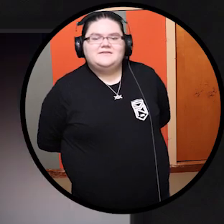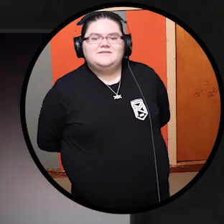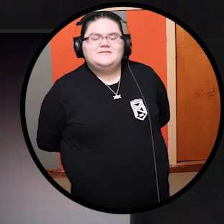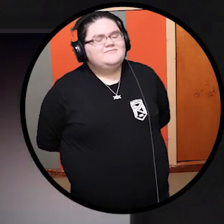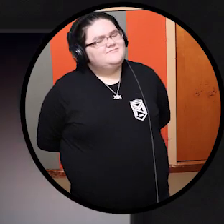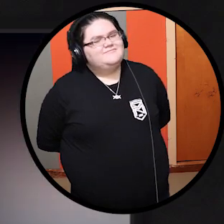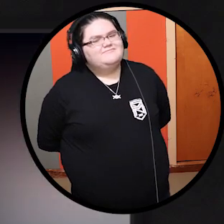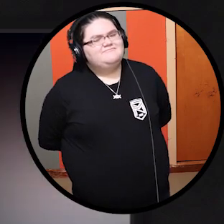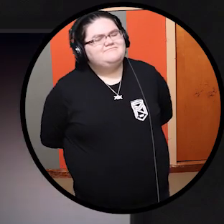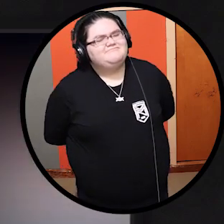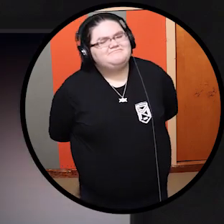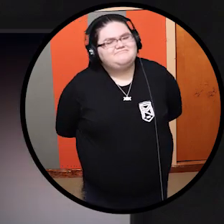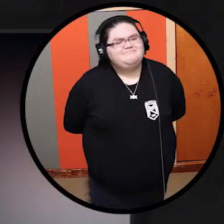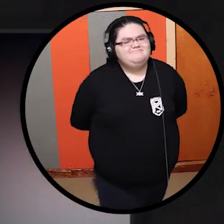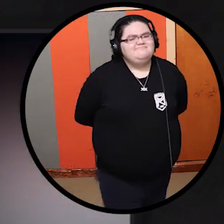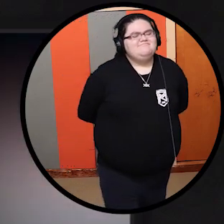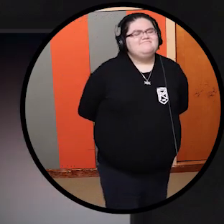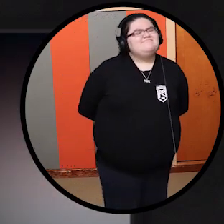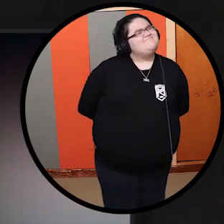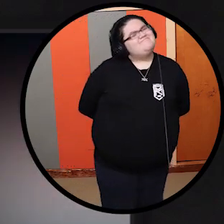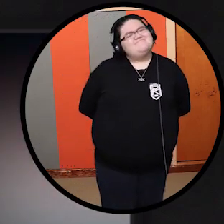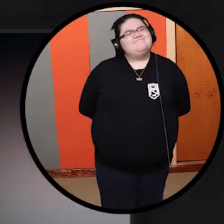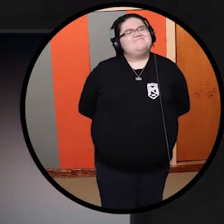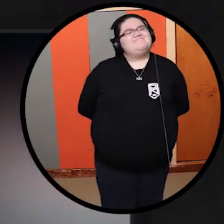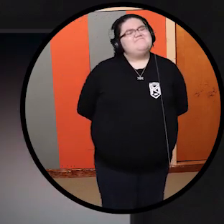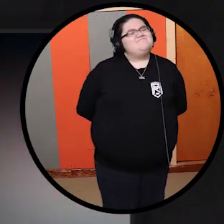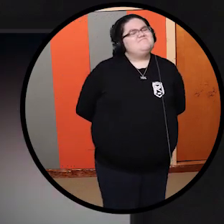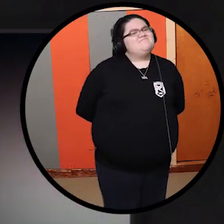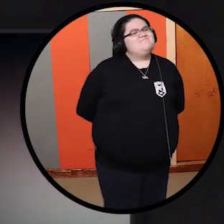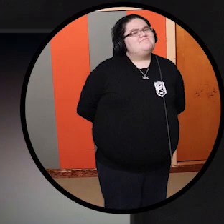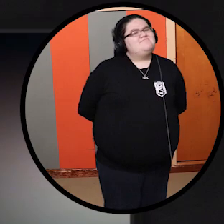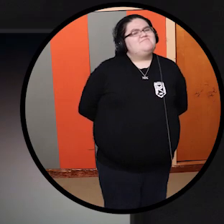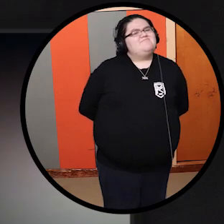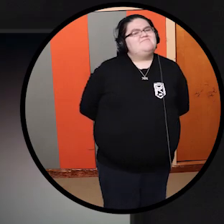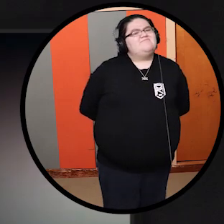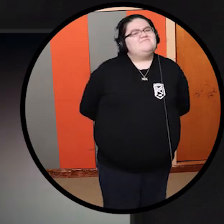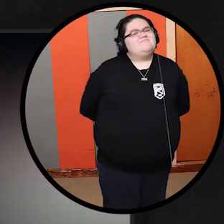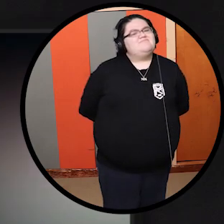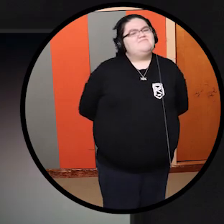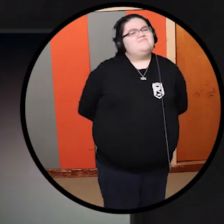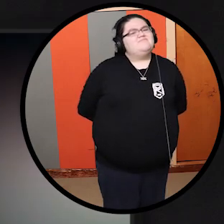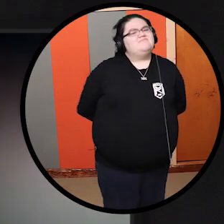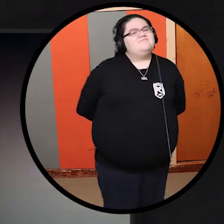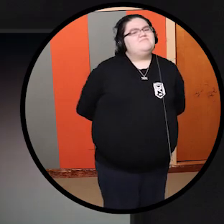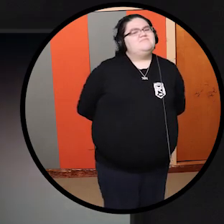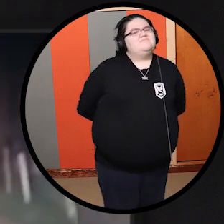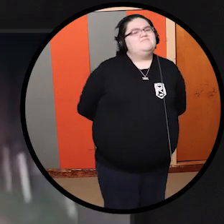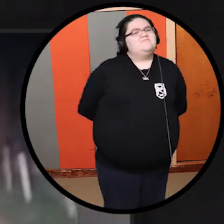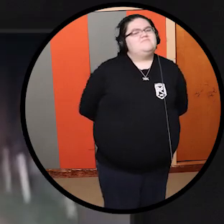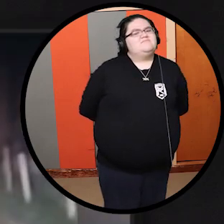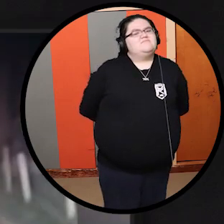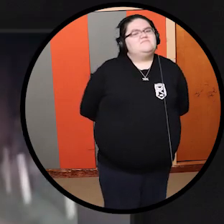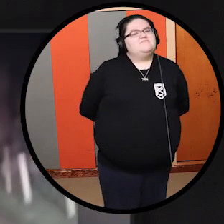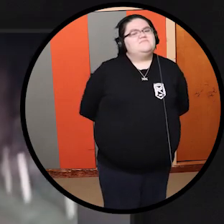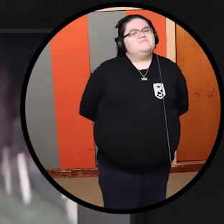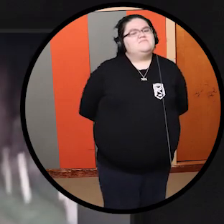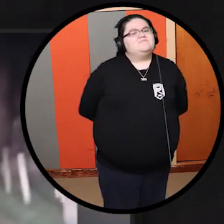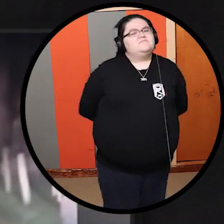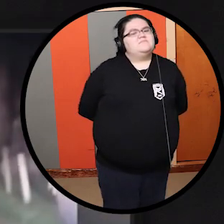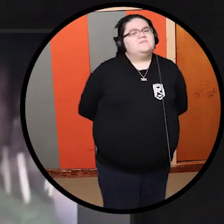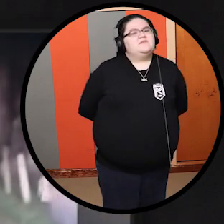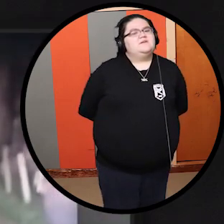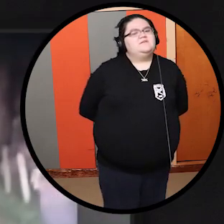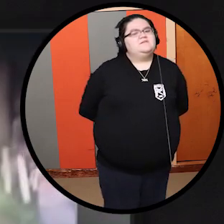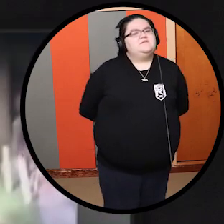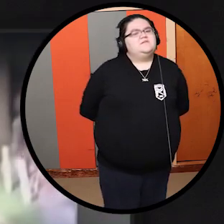Of course, the video does raise some questions. We don't know why the officers were patrolling a cemetery late at night, but the footage looks to be